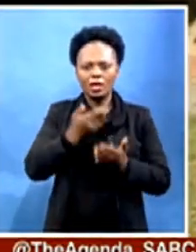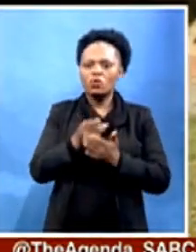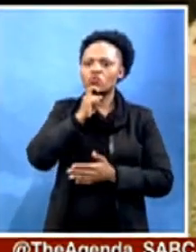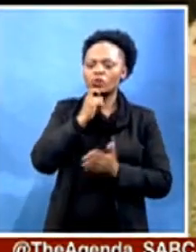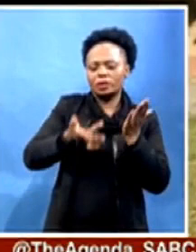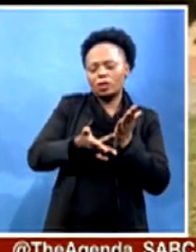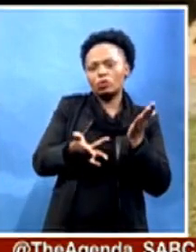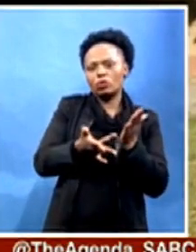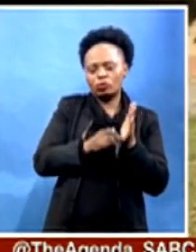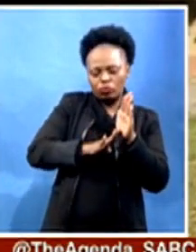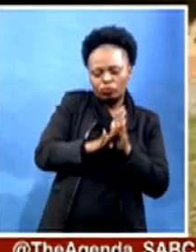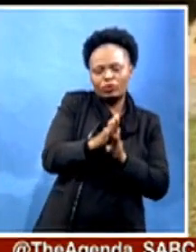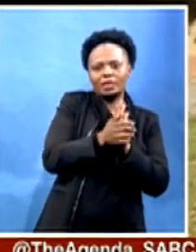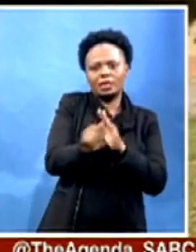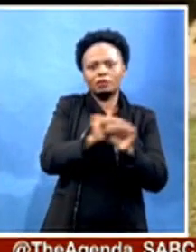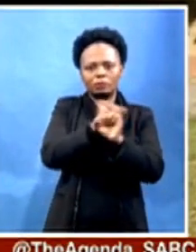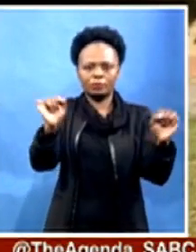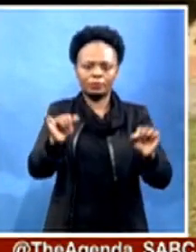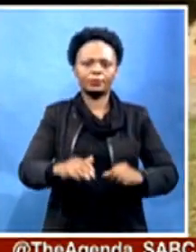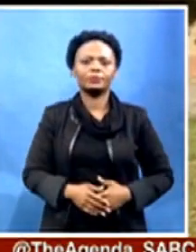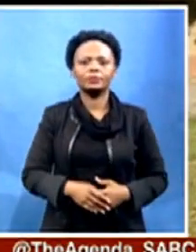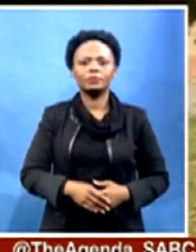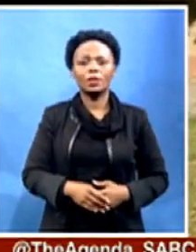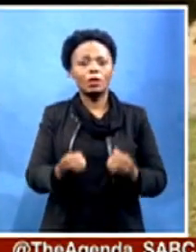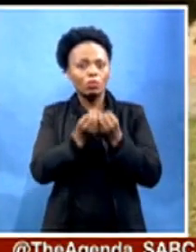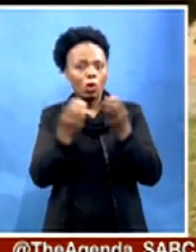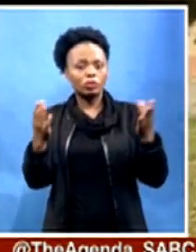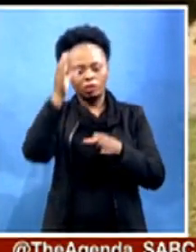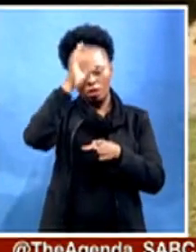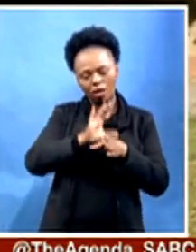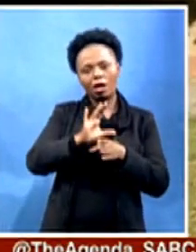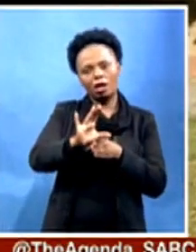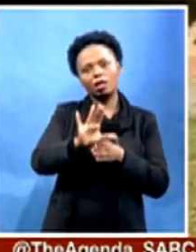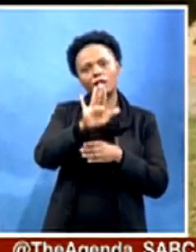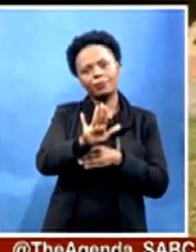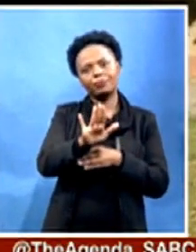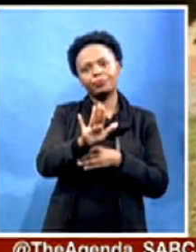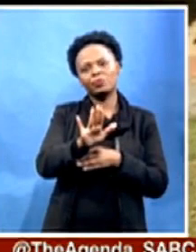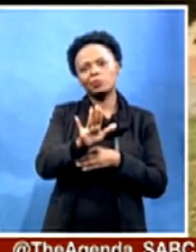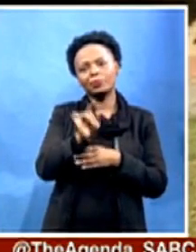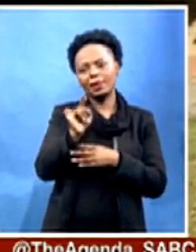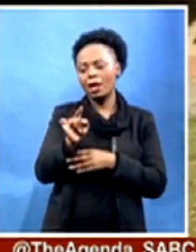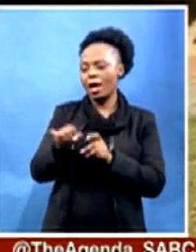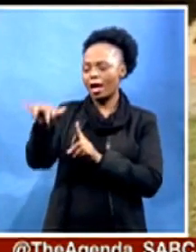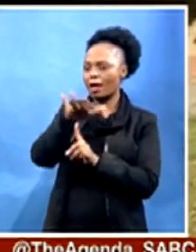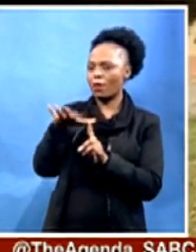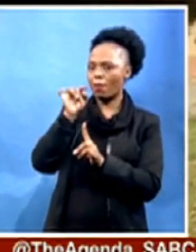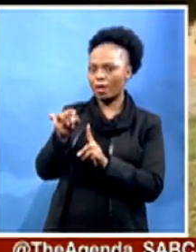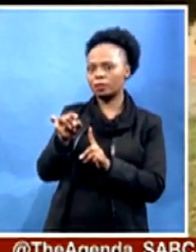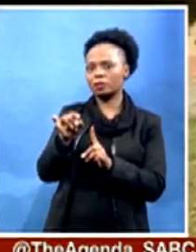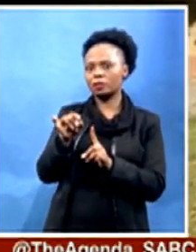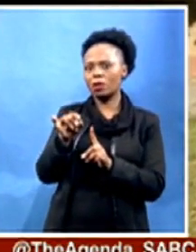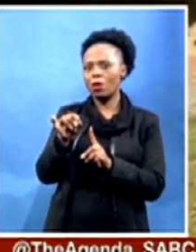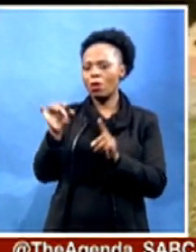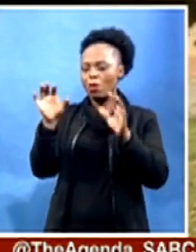Most of the careers in this, in the current environment in the world, they require some form of STEM, they require some